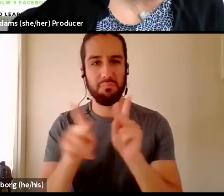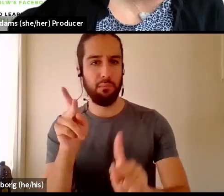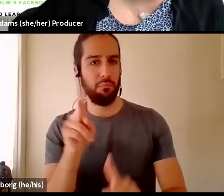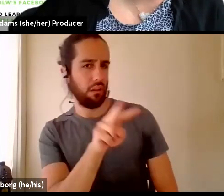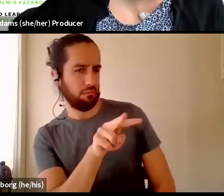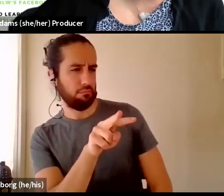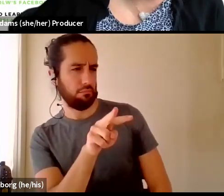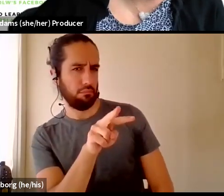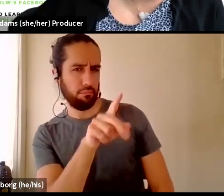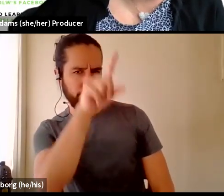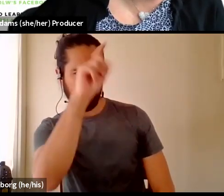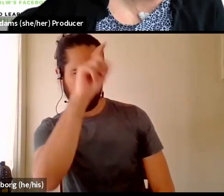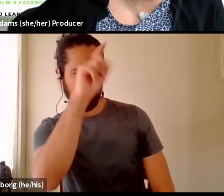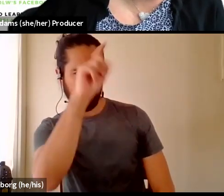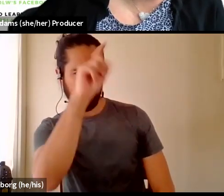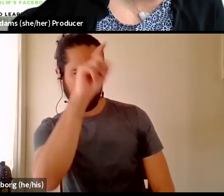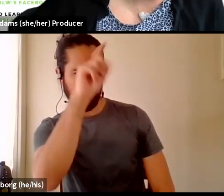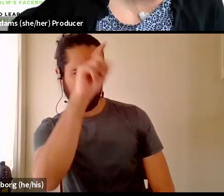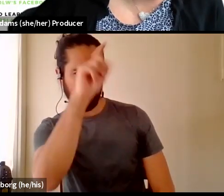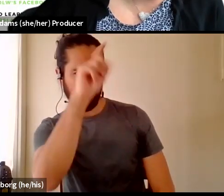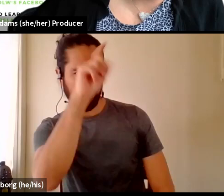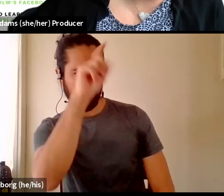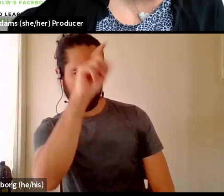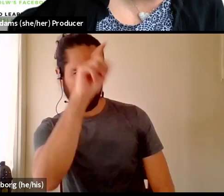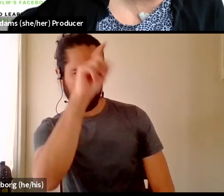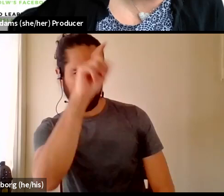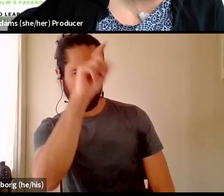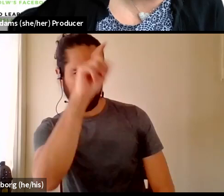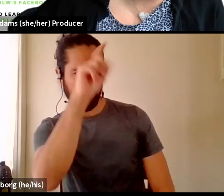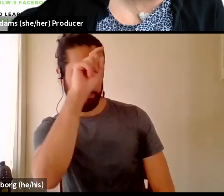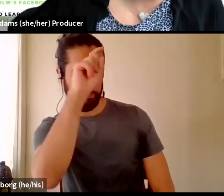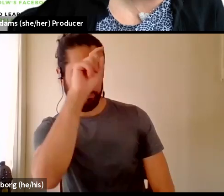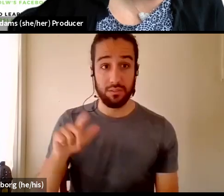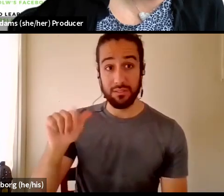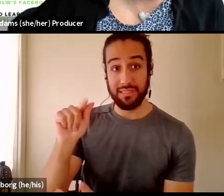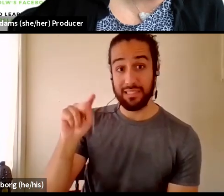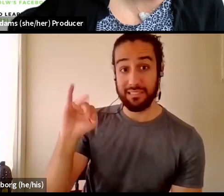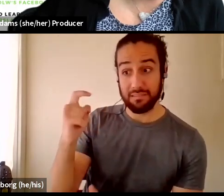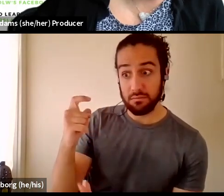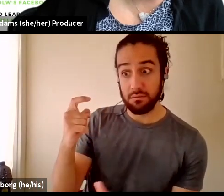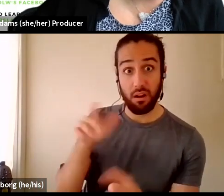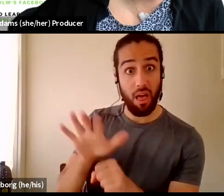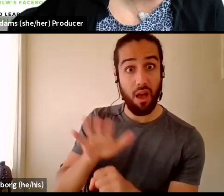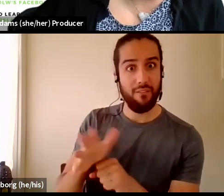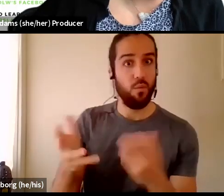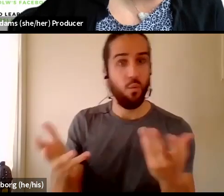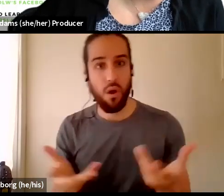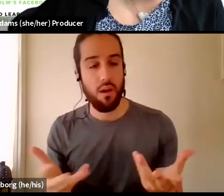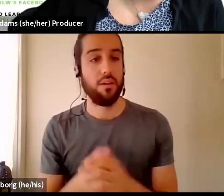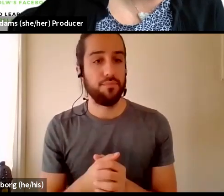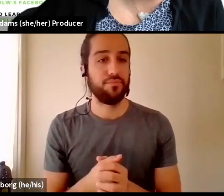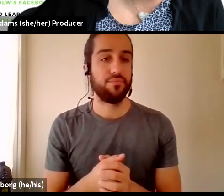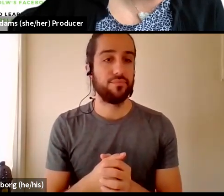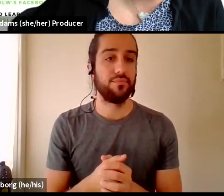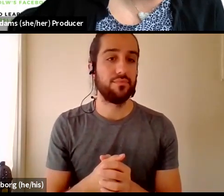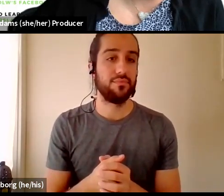who I was, and was I Latin enough, or what was I, you know, as a